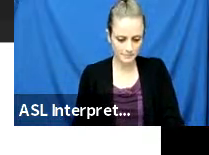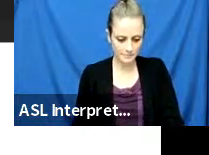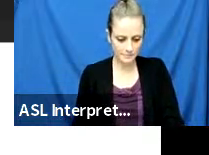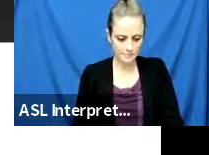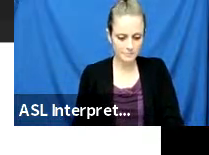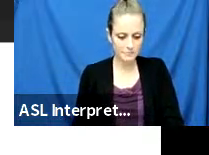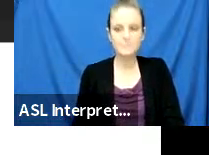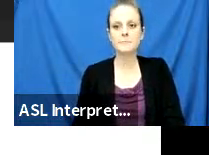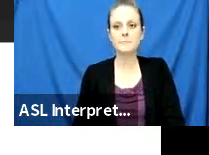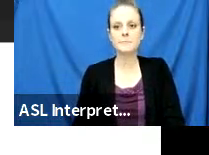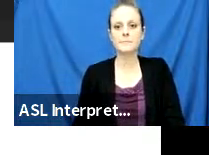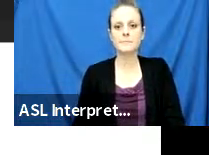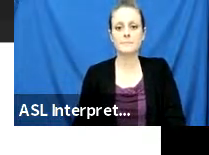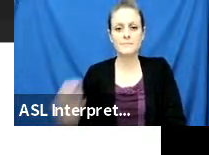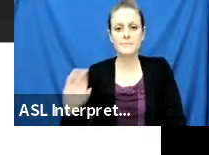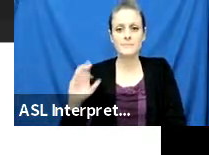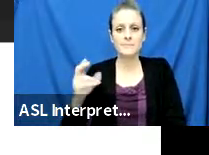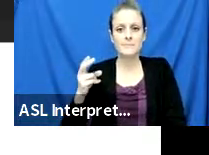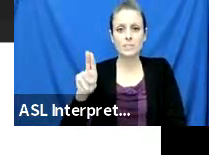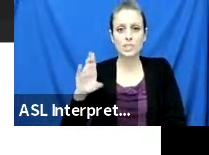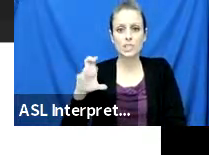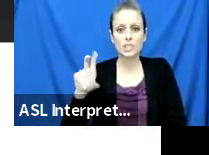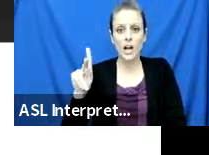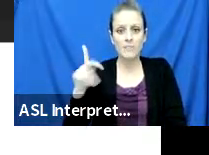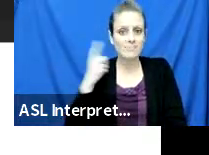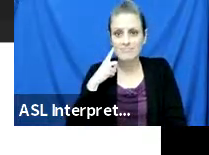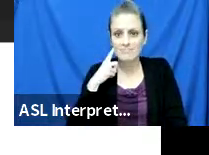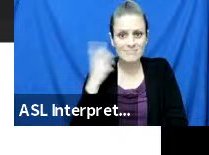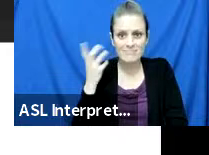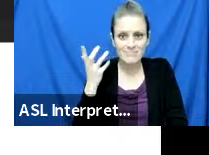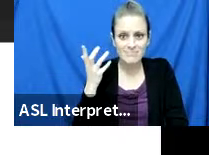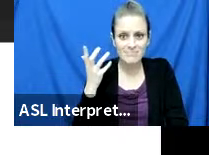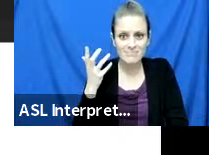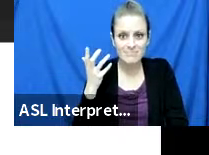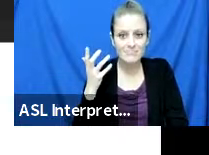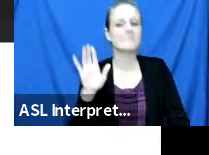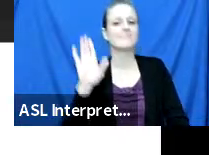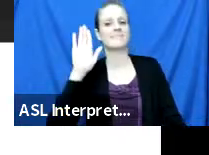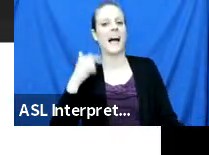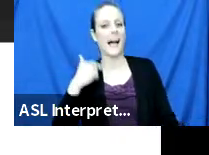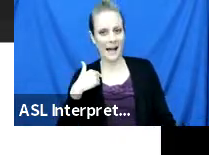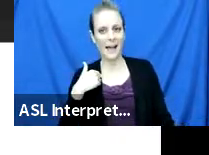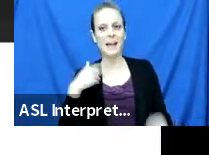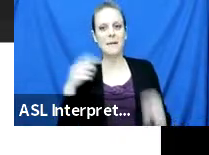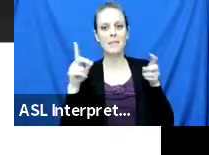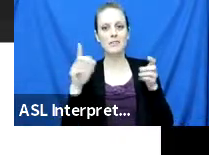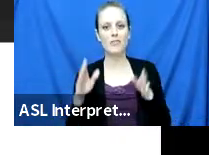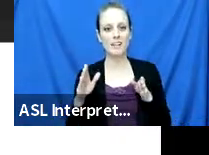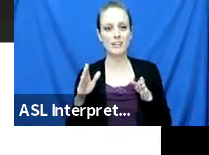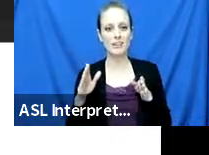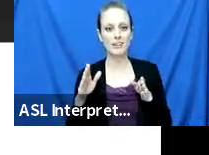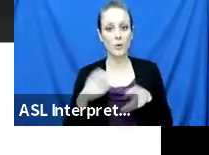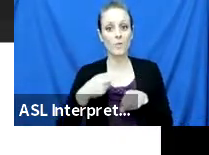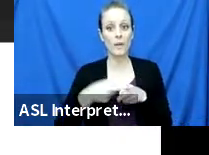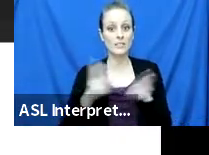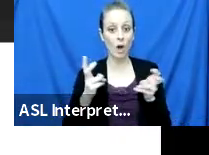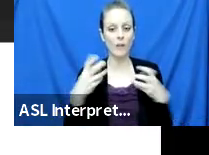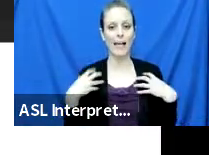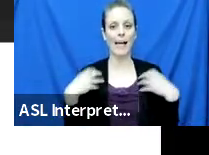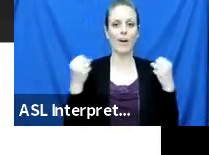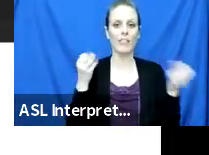I think you're on mute, Chuck. There we go. I'm the director of what's called Health